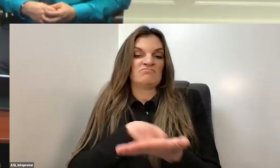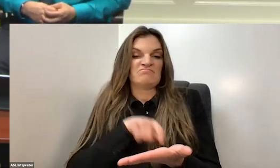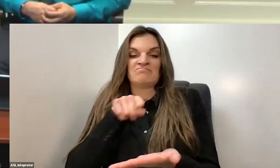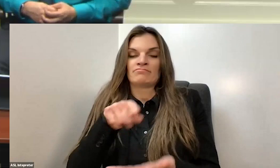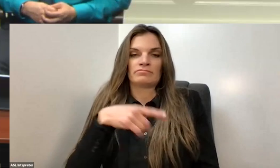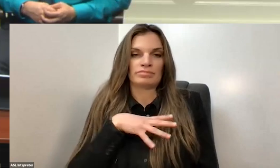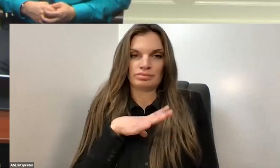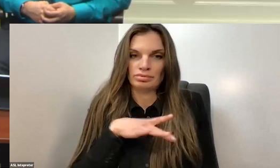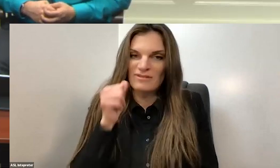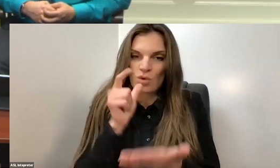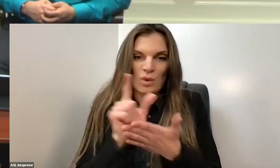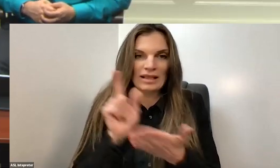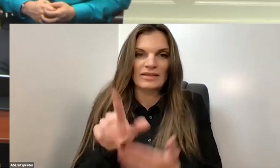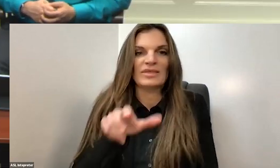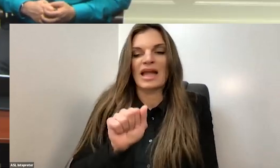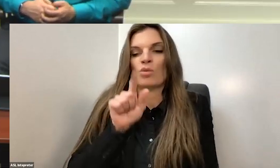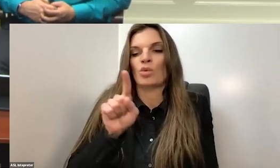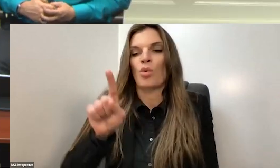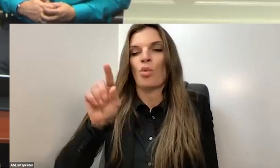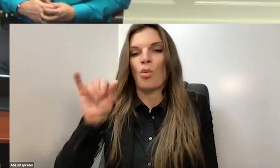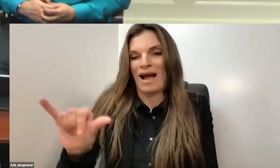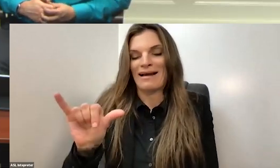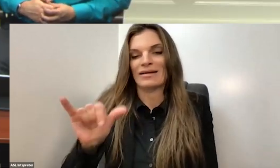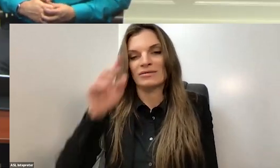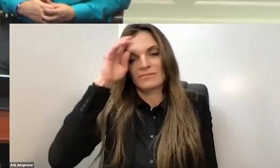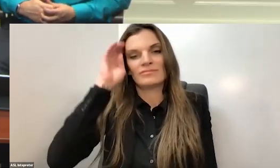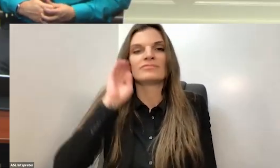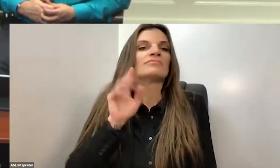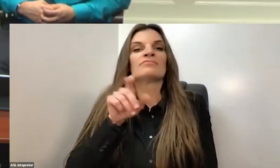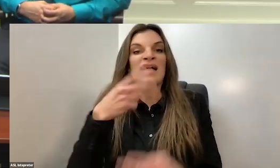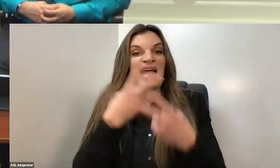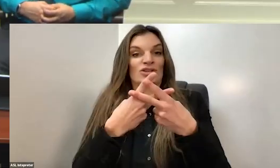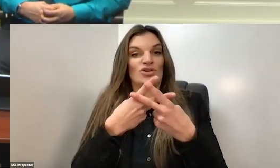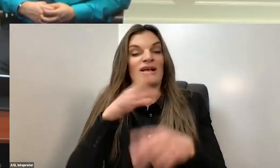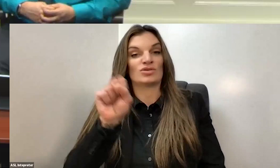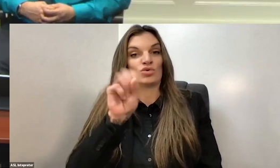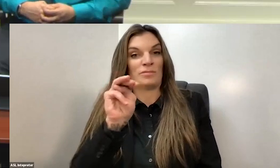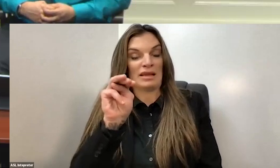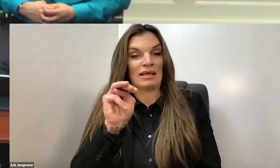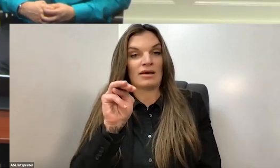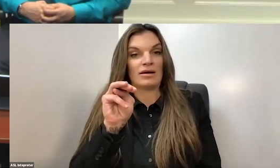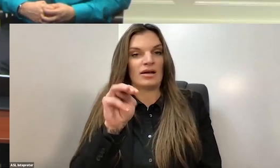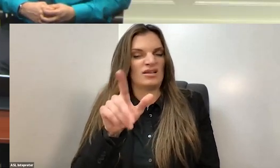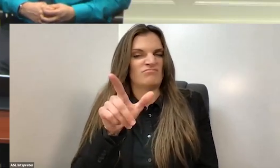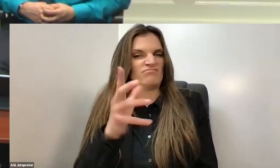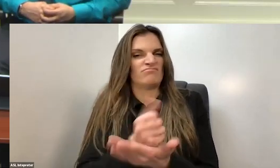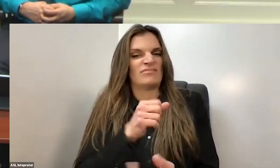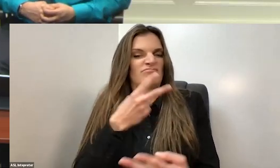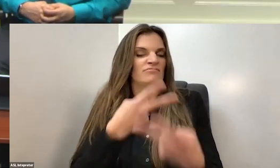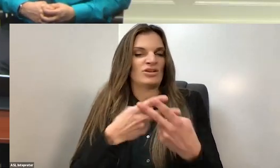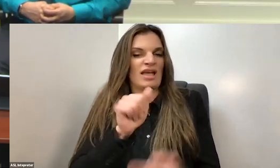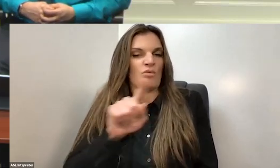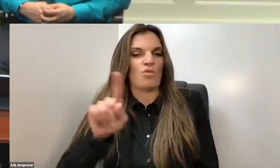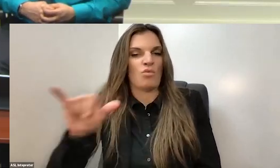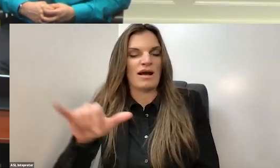like following the A11Y hashtag on your social media platform of choice. Of